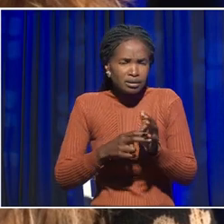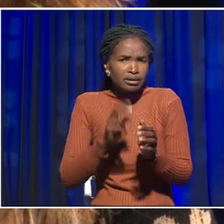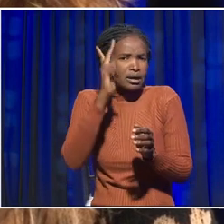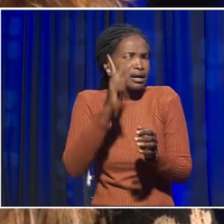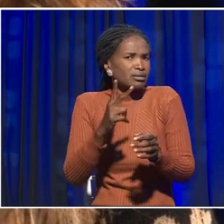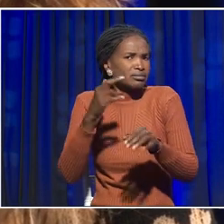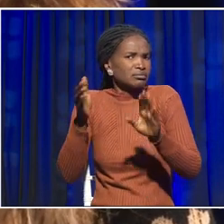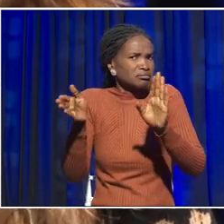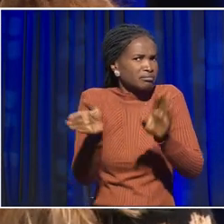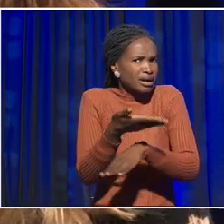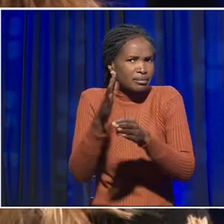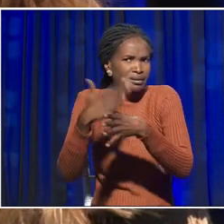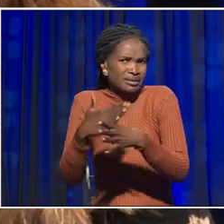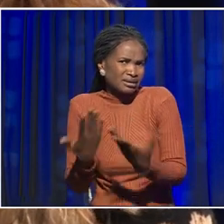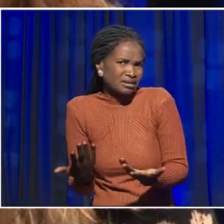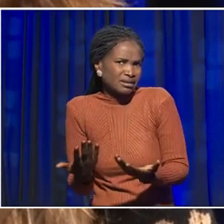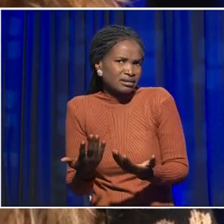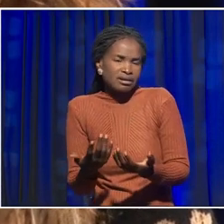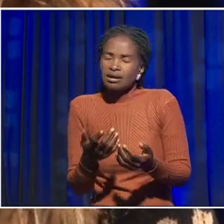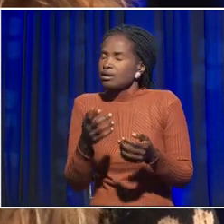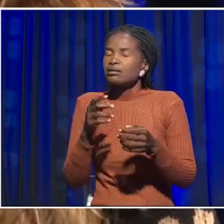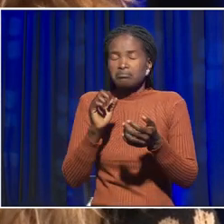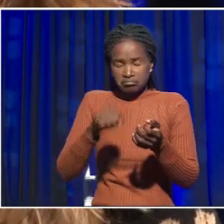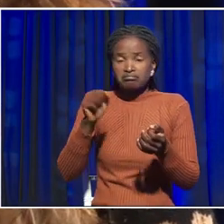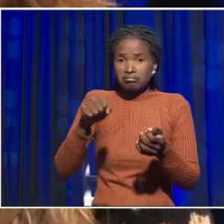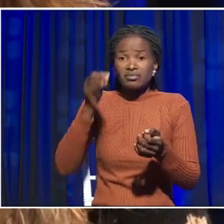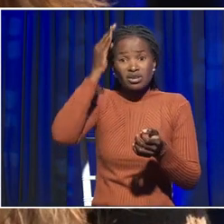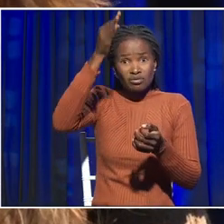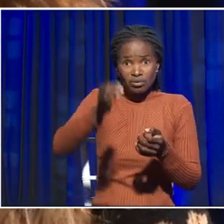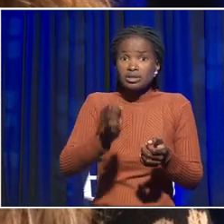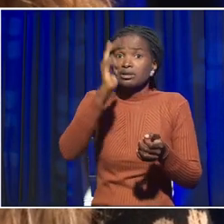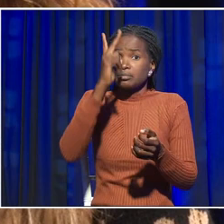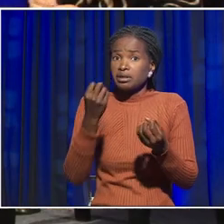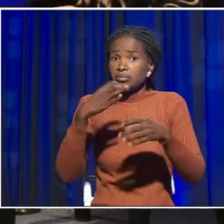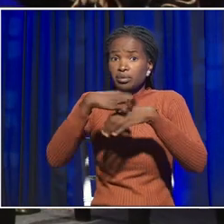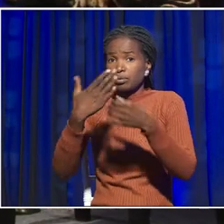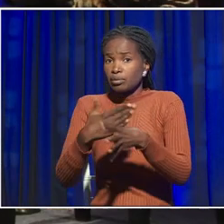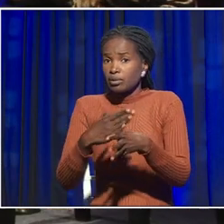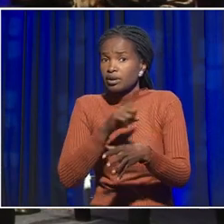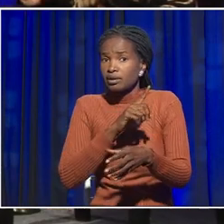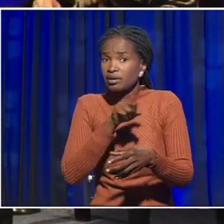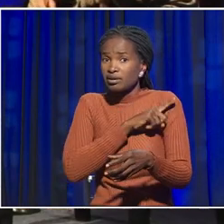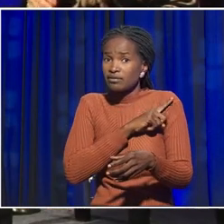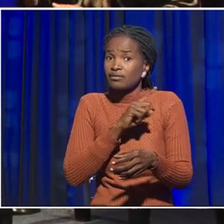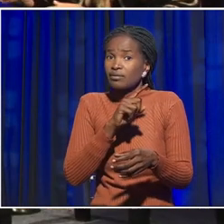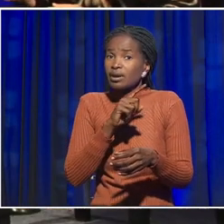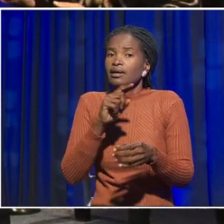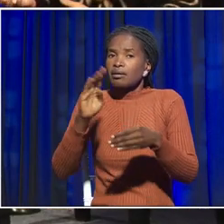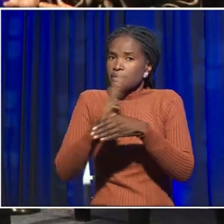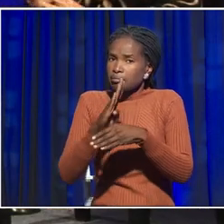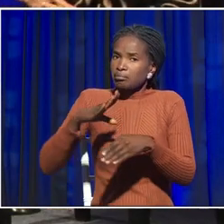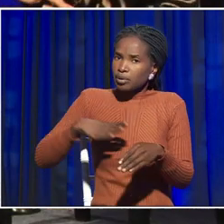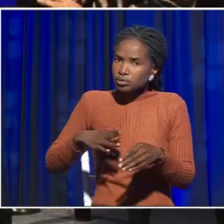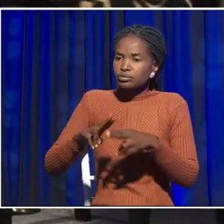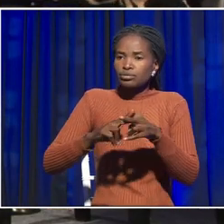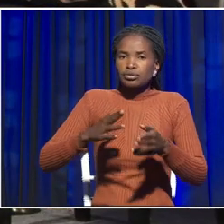with robotics. Are we going to lose our jobs? Absolutely. And it is a hot topic. Walmart CEO's answer to that, so